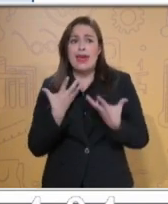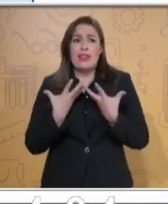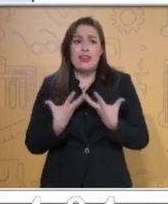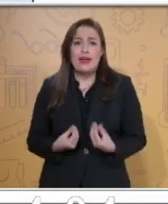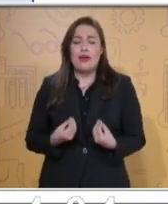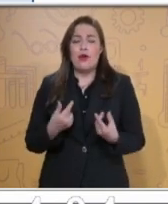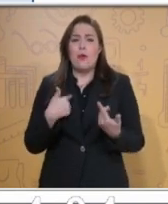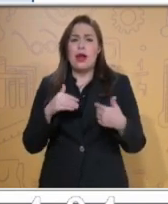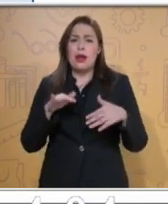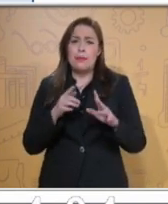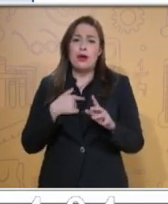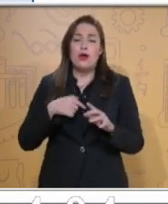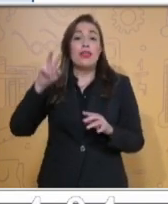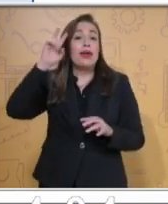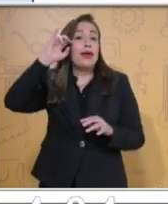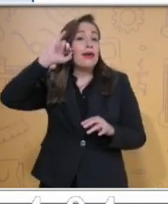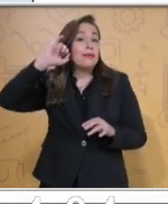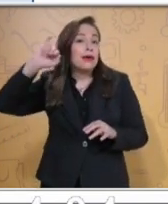science fiction, fantasy,